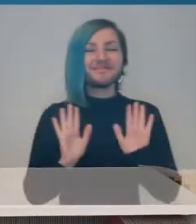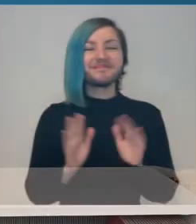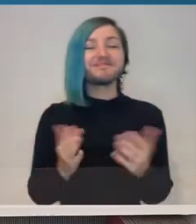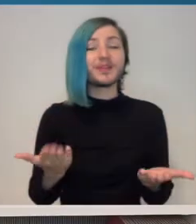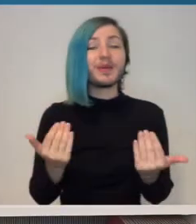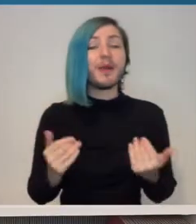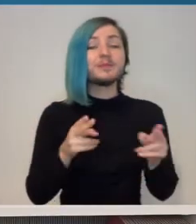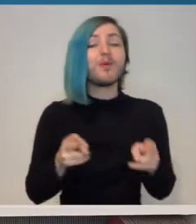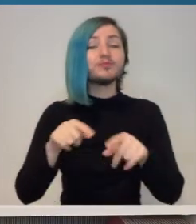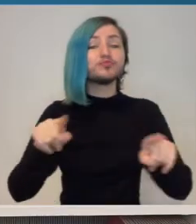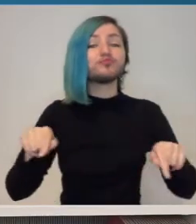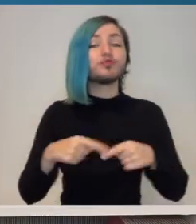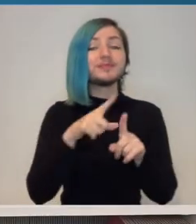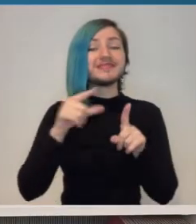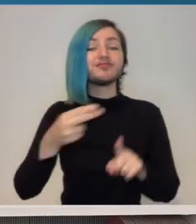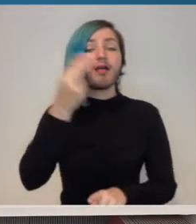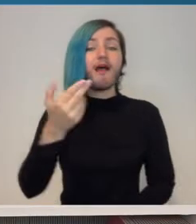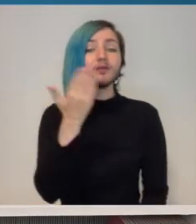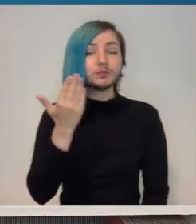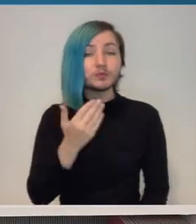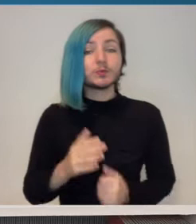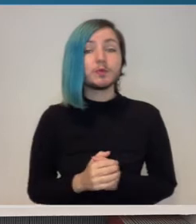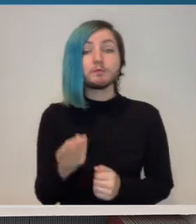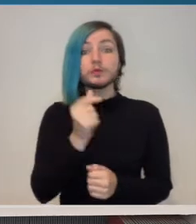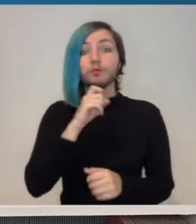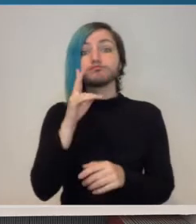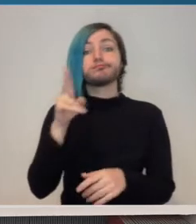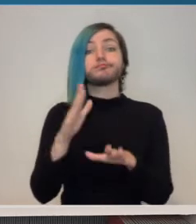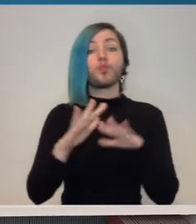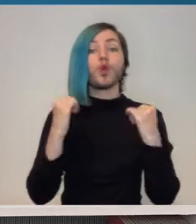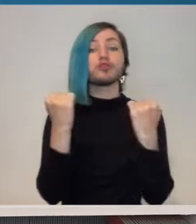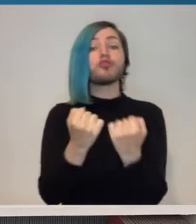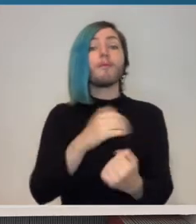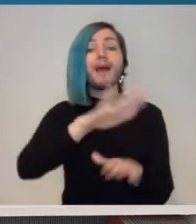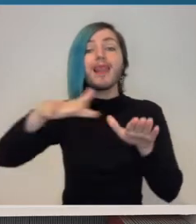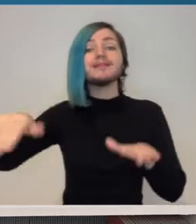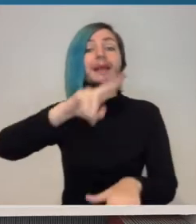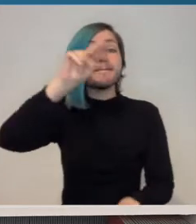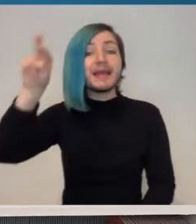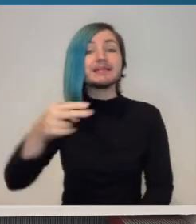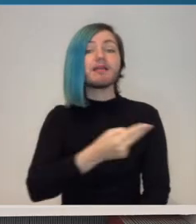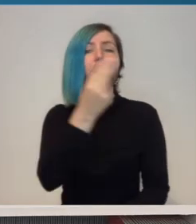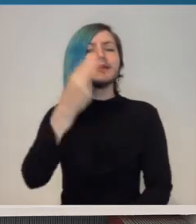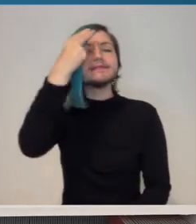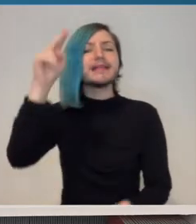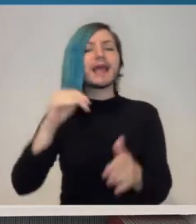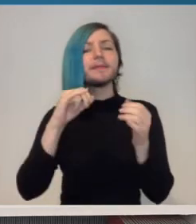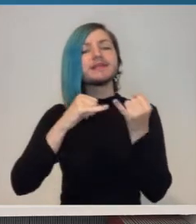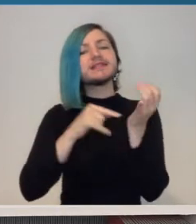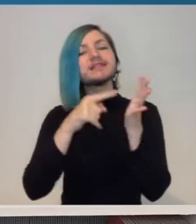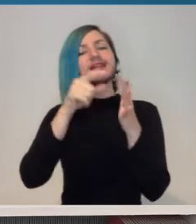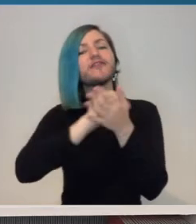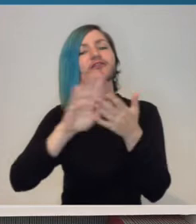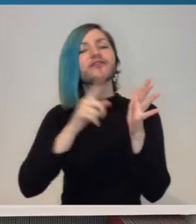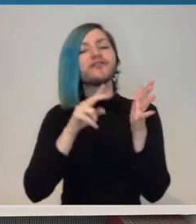Hello and welcome to the Hospital Rooms Digital Art School. You're about to watch a landscape painting workshop with artist Stephanie Nebbia.